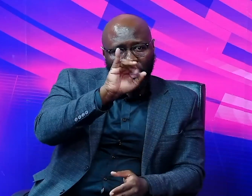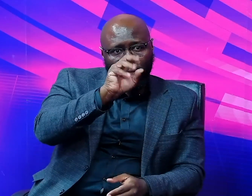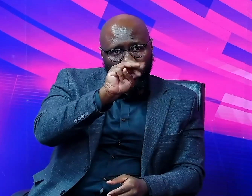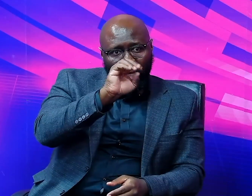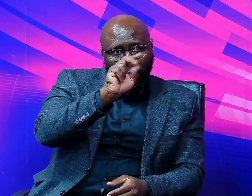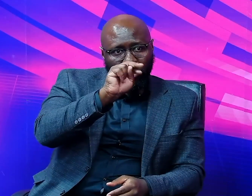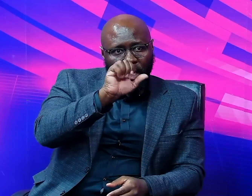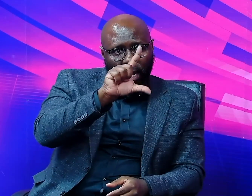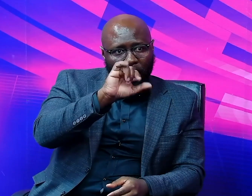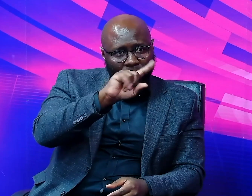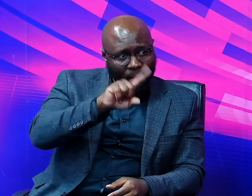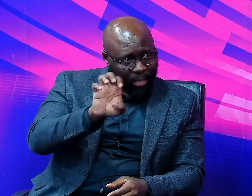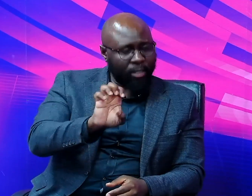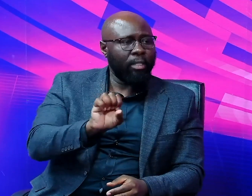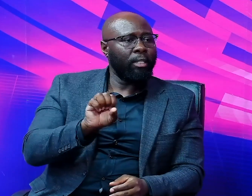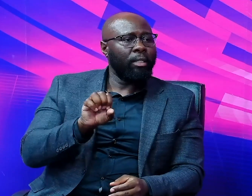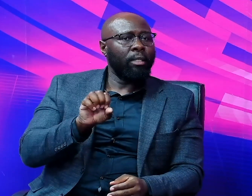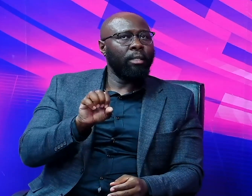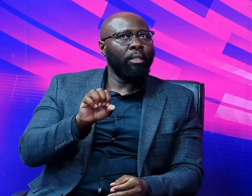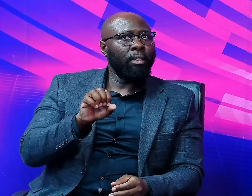And the law incriminates,